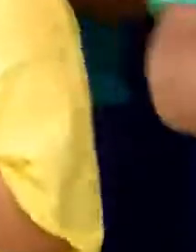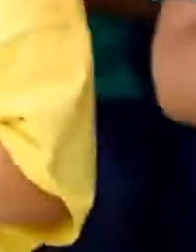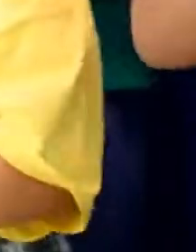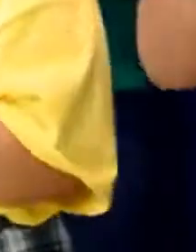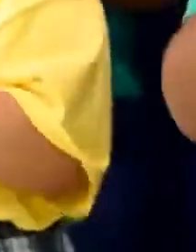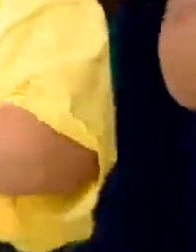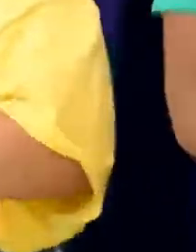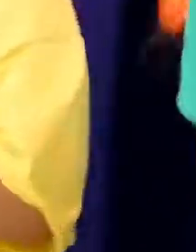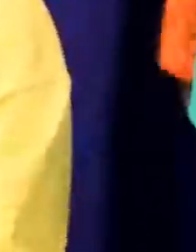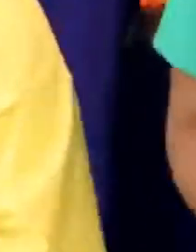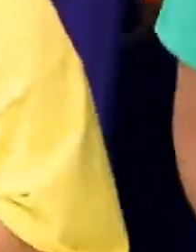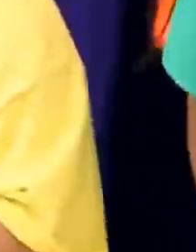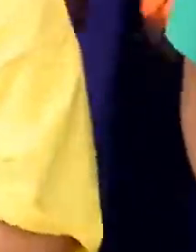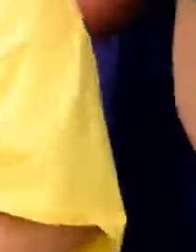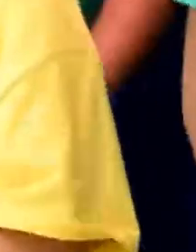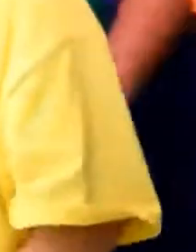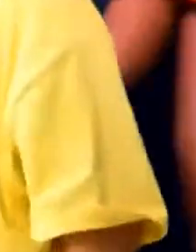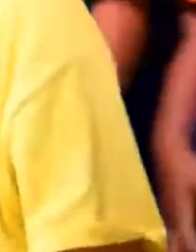census.